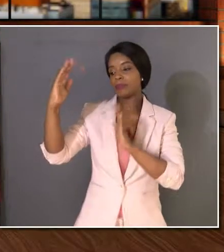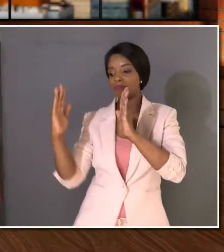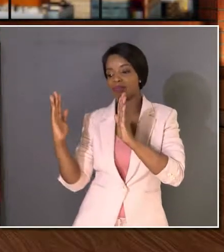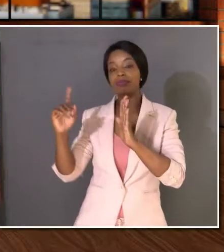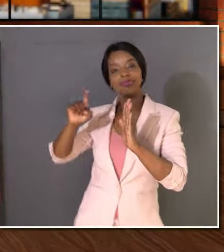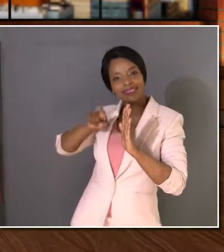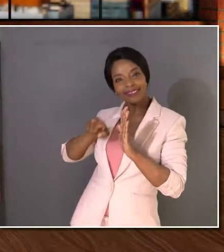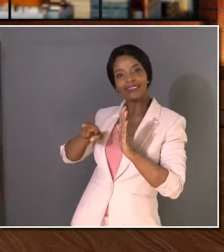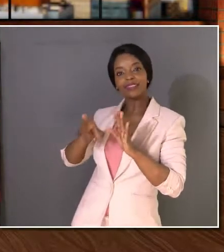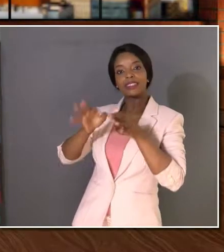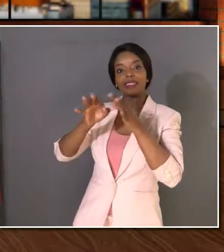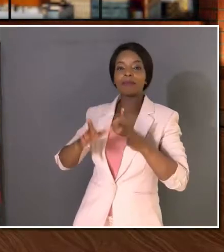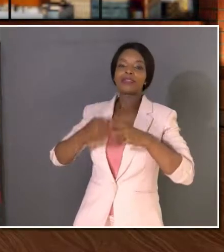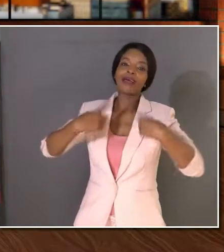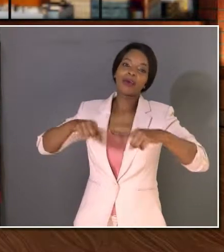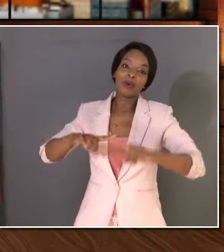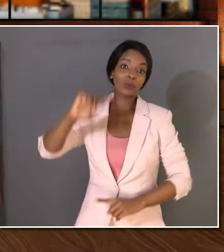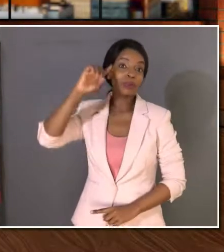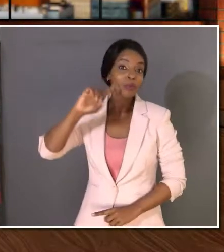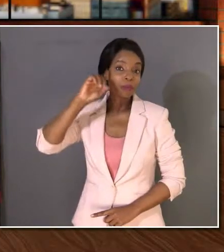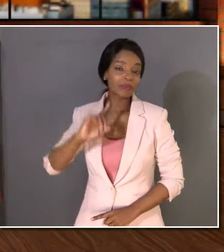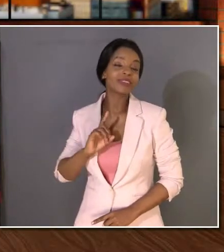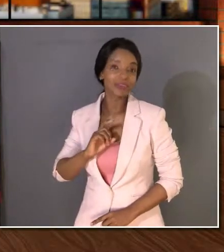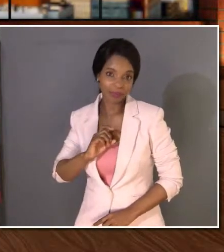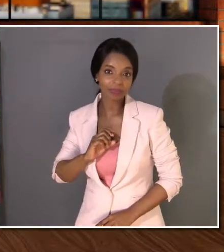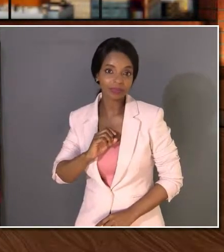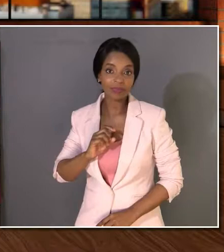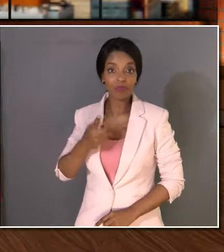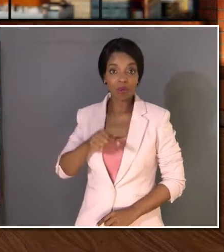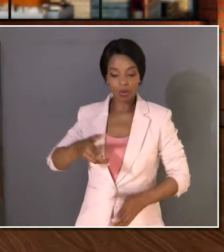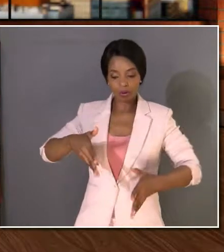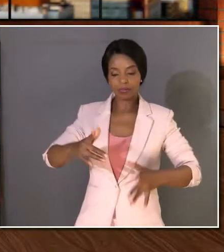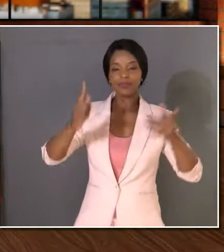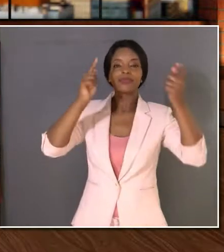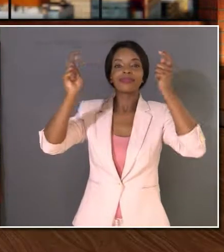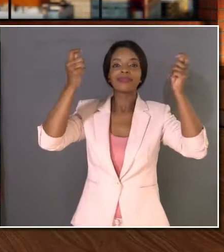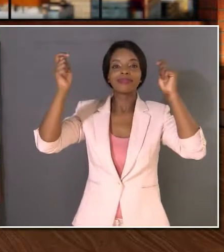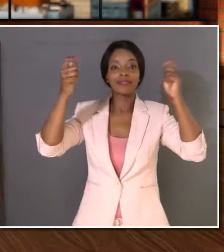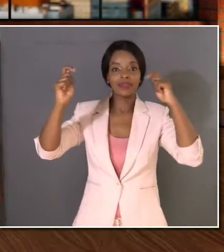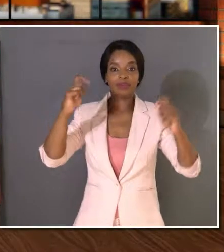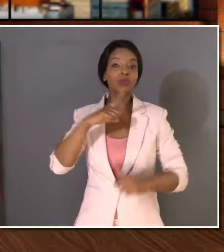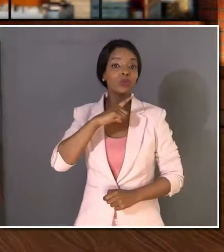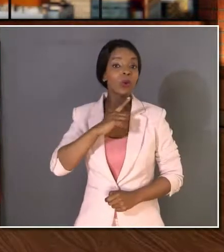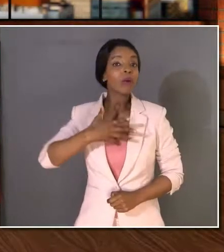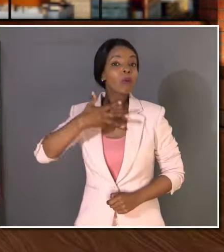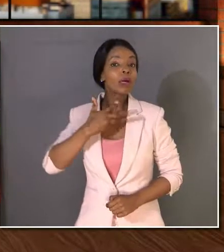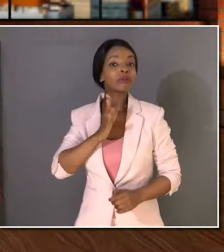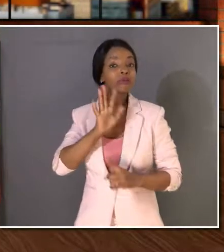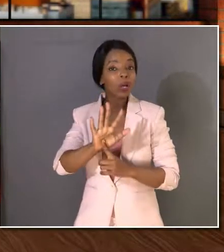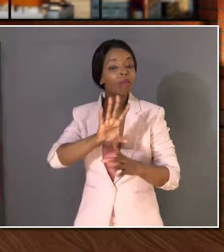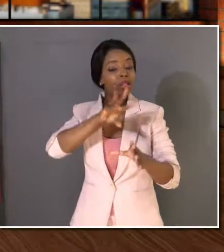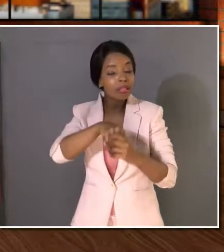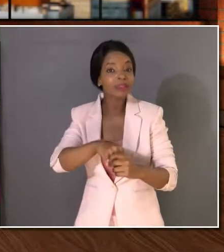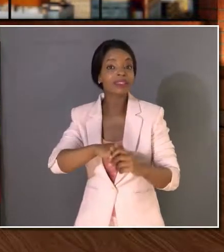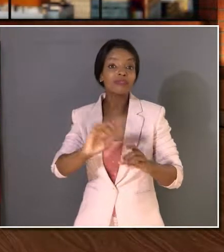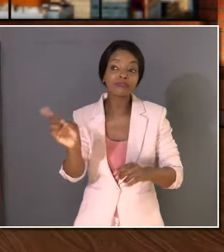who of course is the interpreter, sign language interpreter for this event, as we always like to ensure that we are as inclusive as possible, as well as to